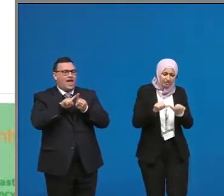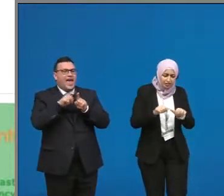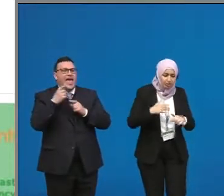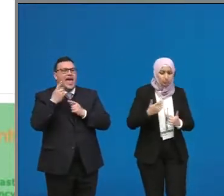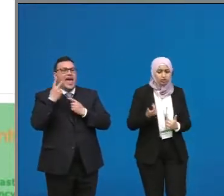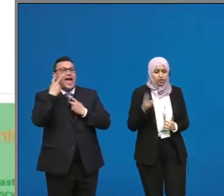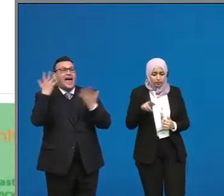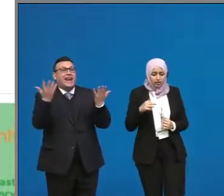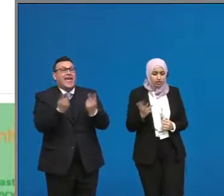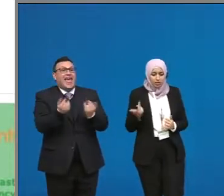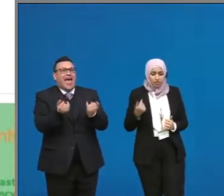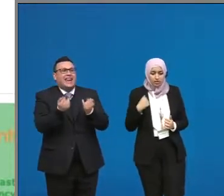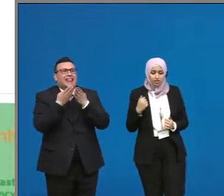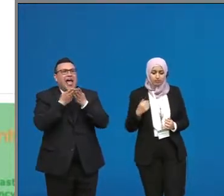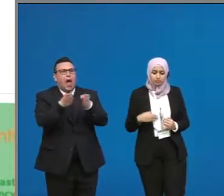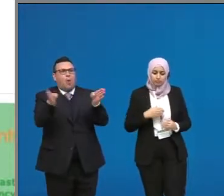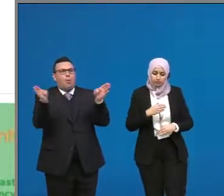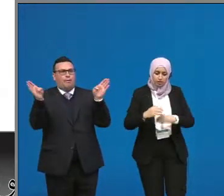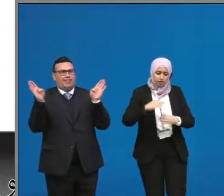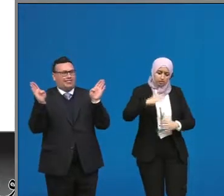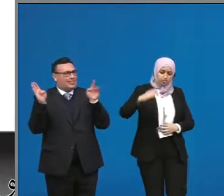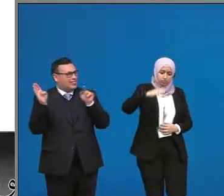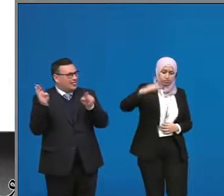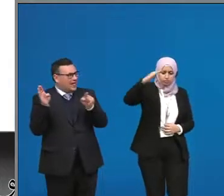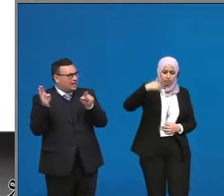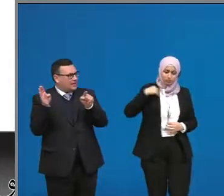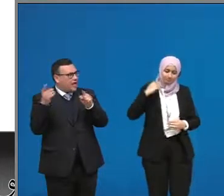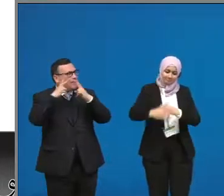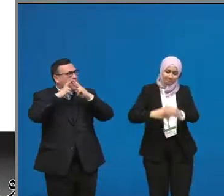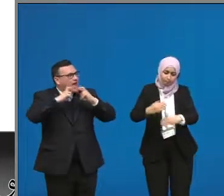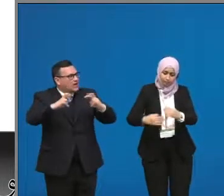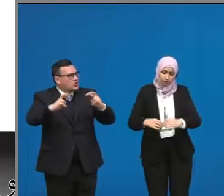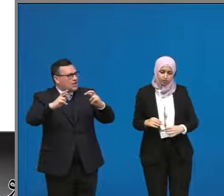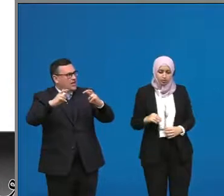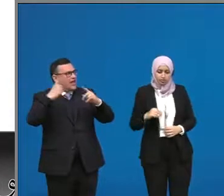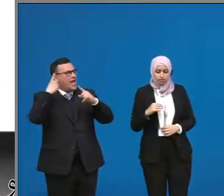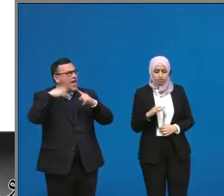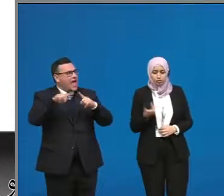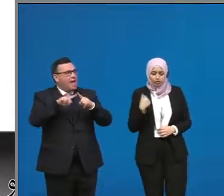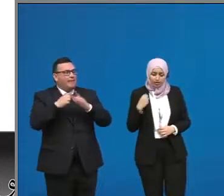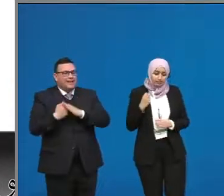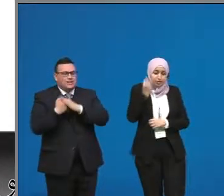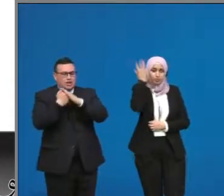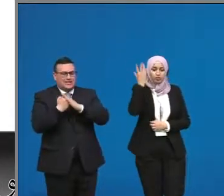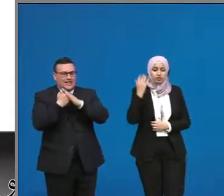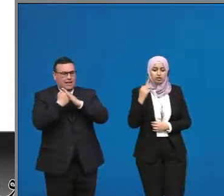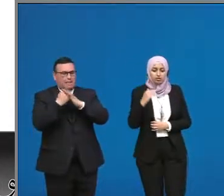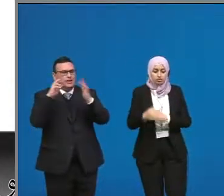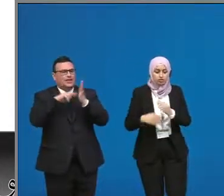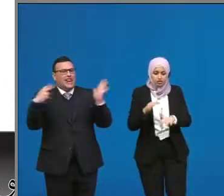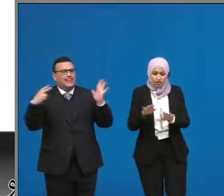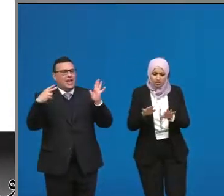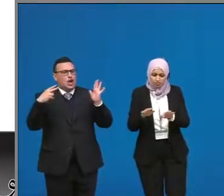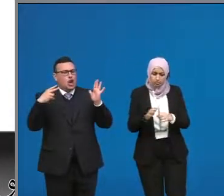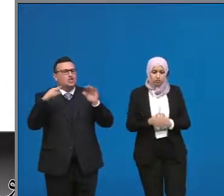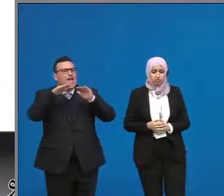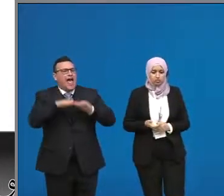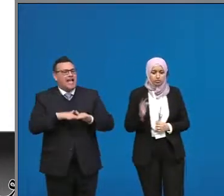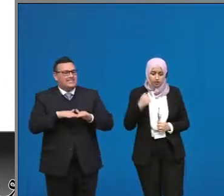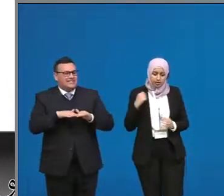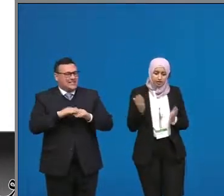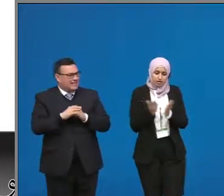e-education and innovation, and my latest book about the 4th